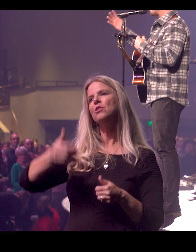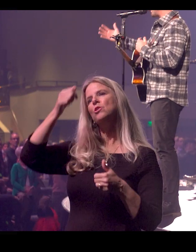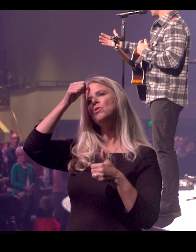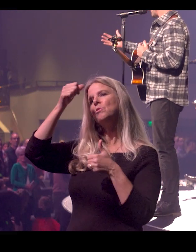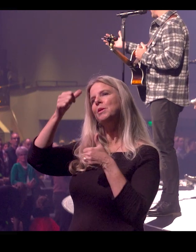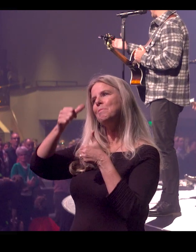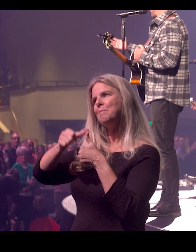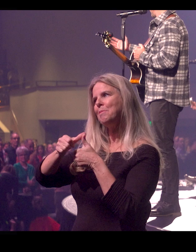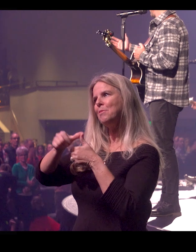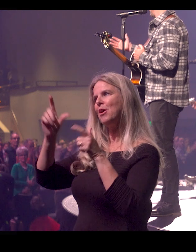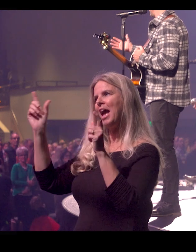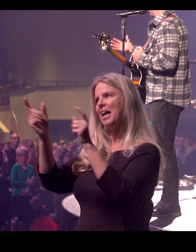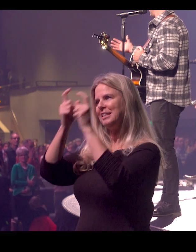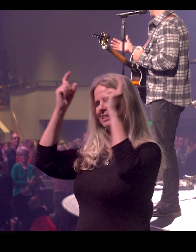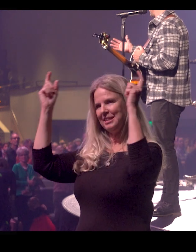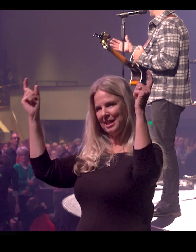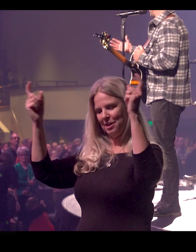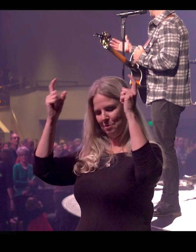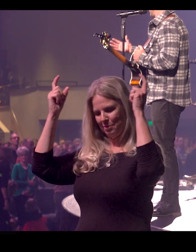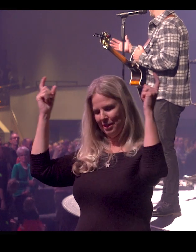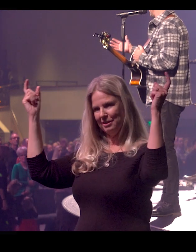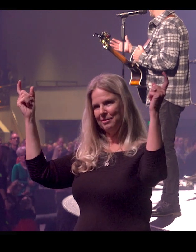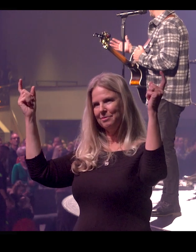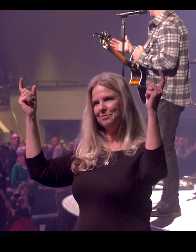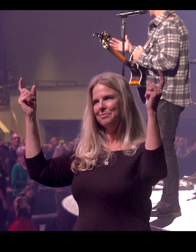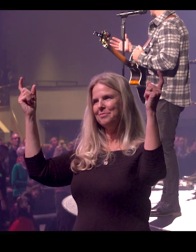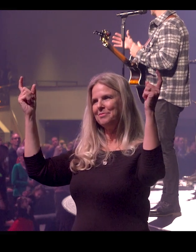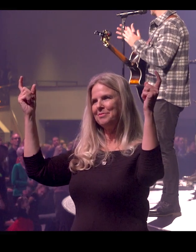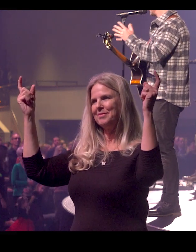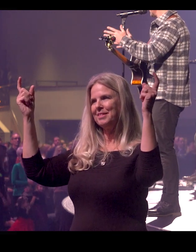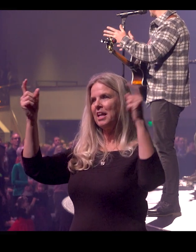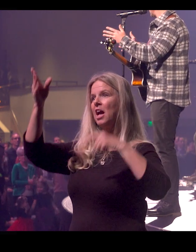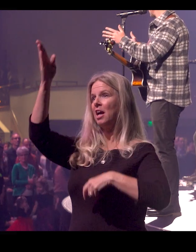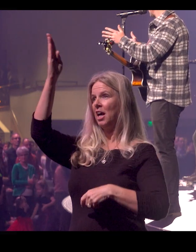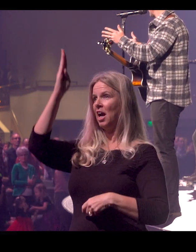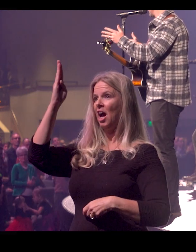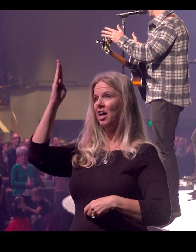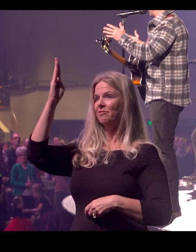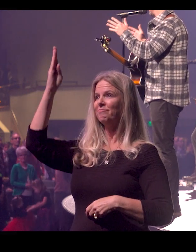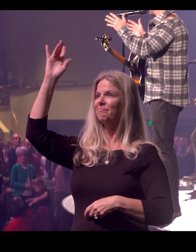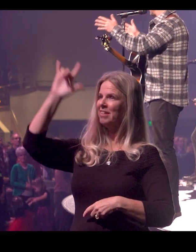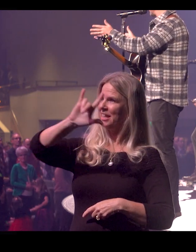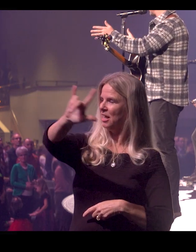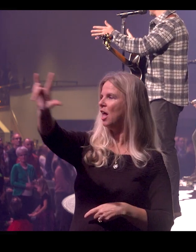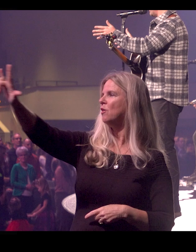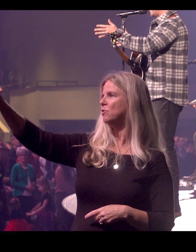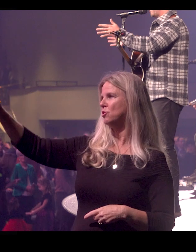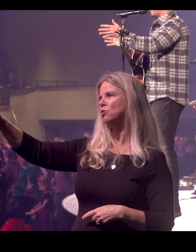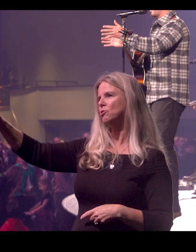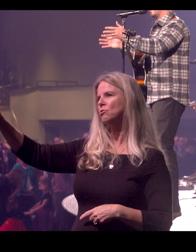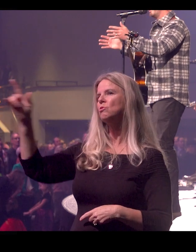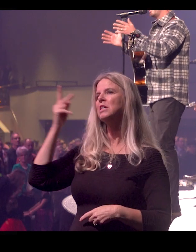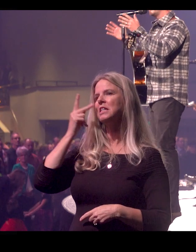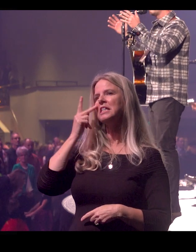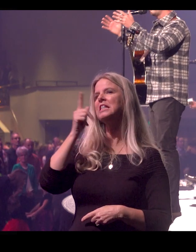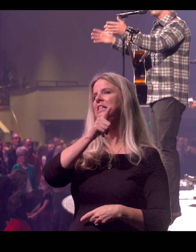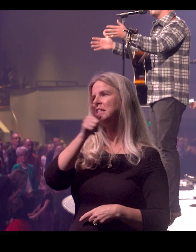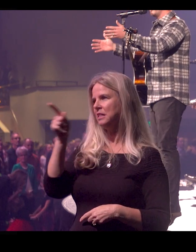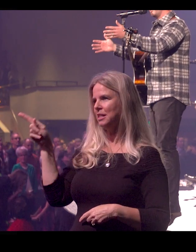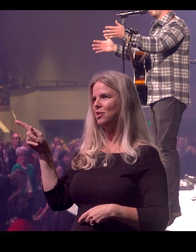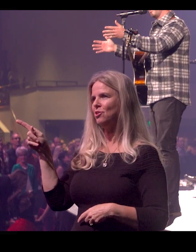that God loves you and He sees you and He's for you and He sent His Son to prove